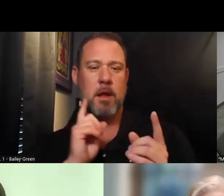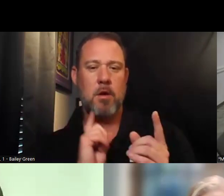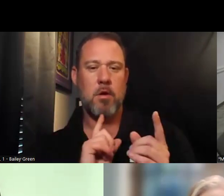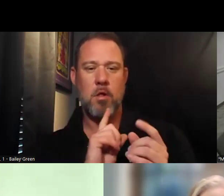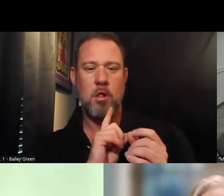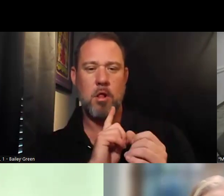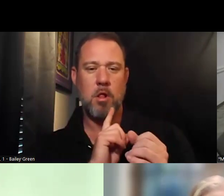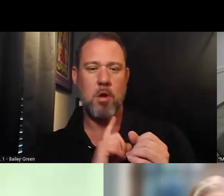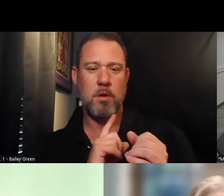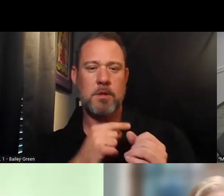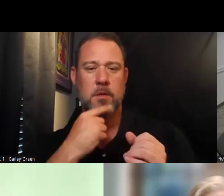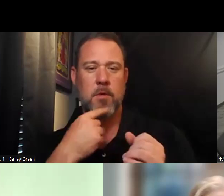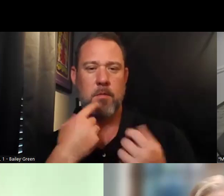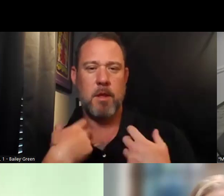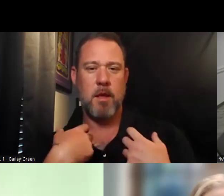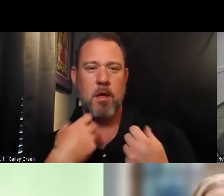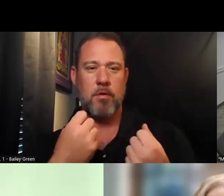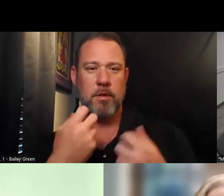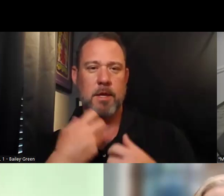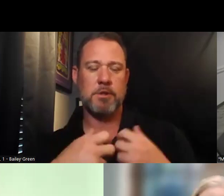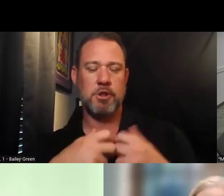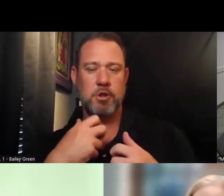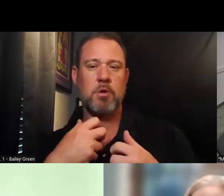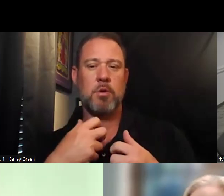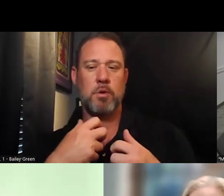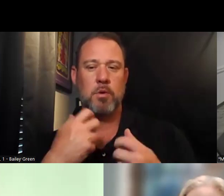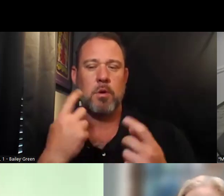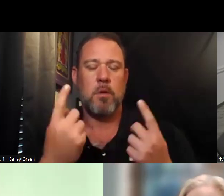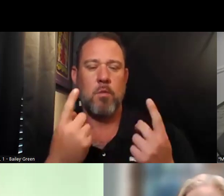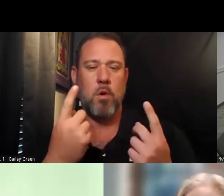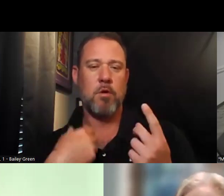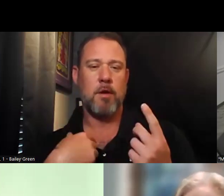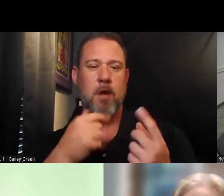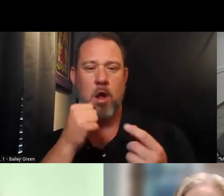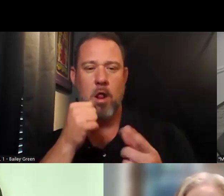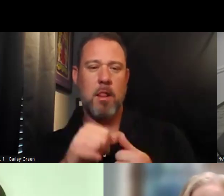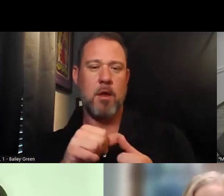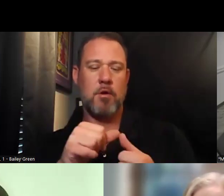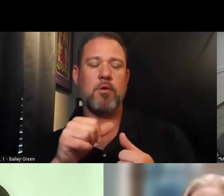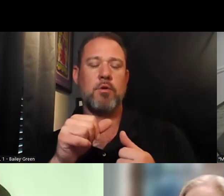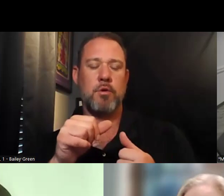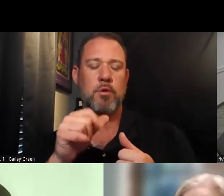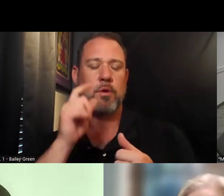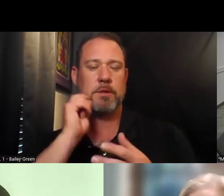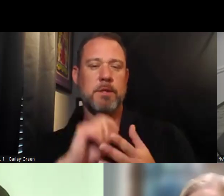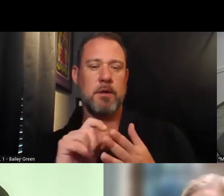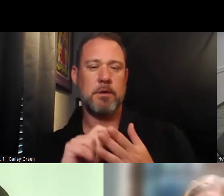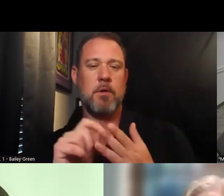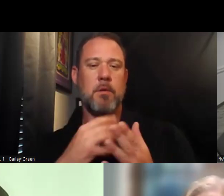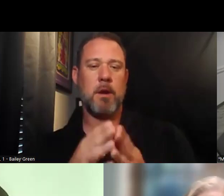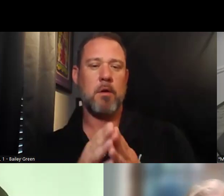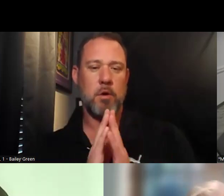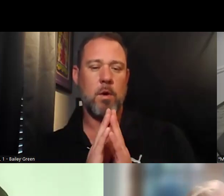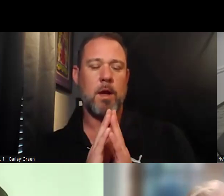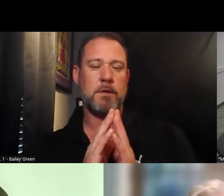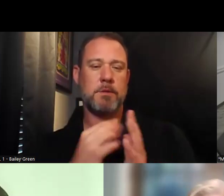loneliness a public health issue. I'm wondering if in our letter to the secretary, we could make a request